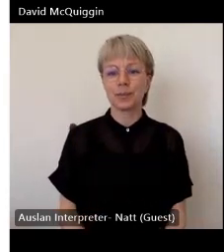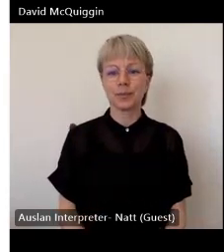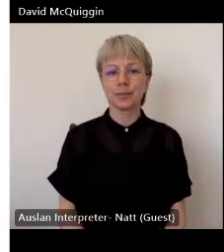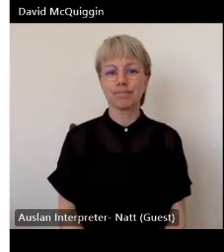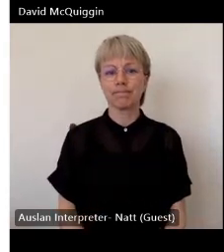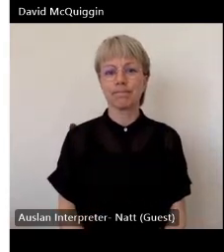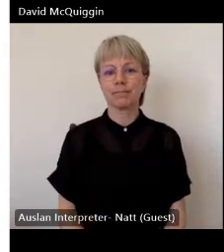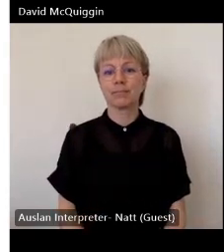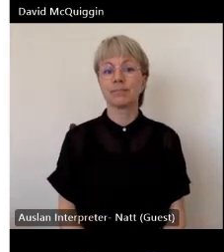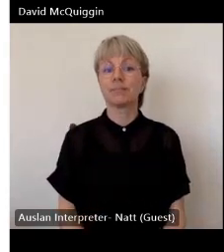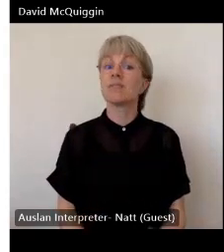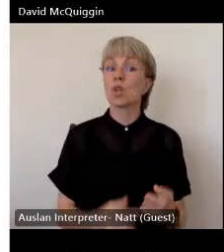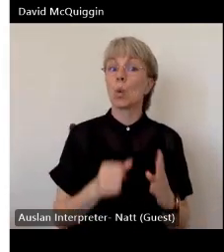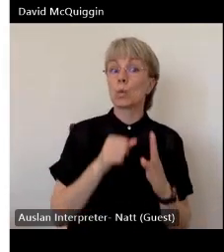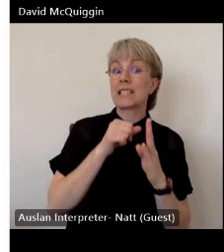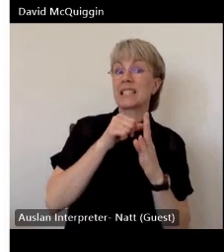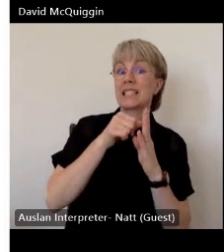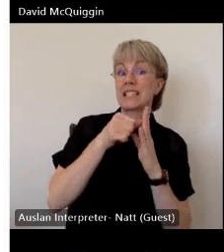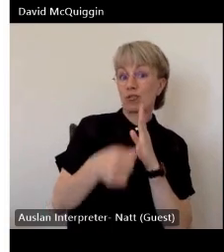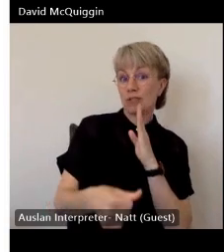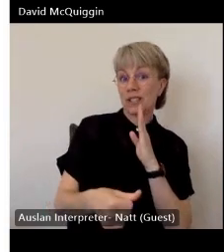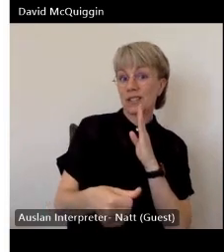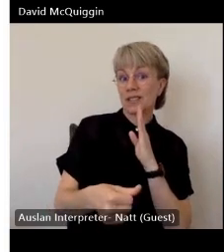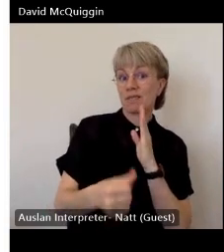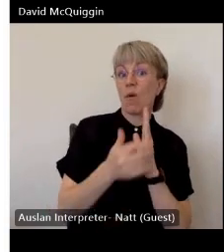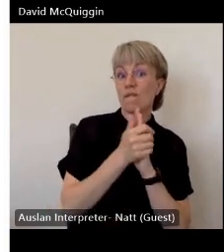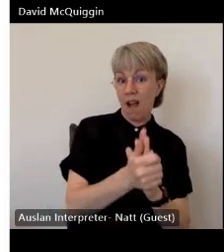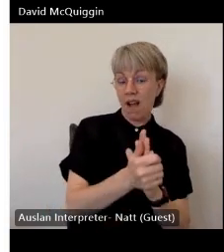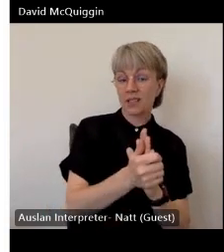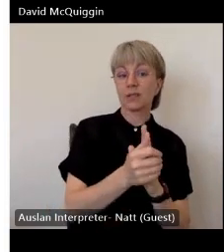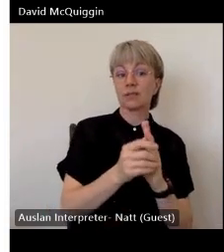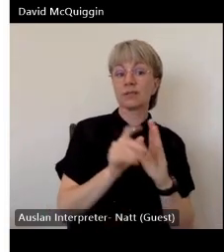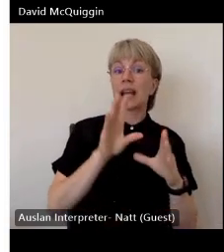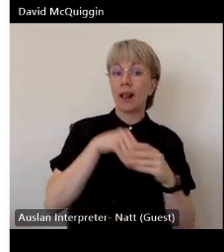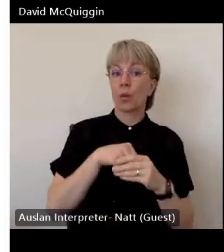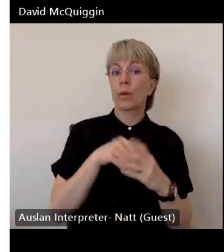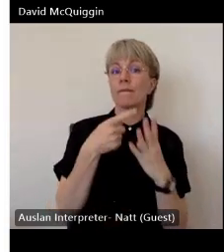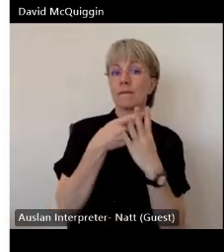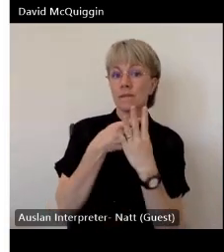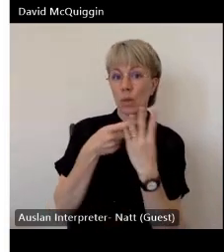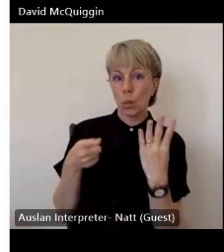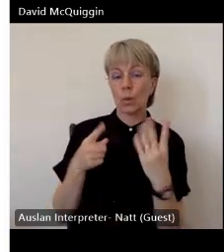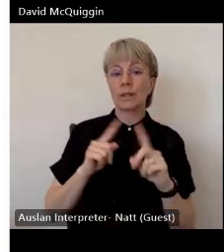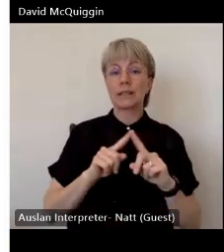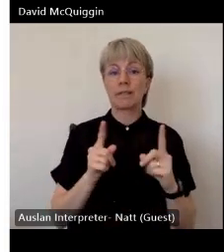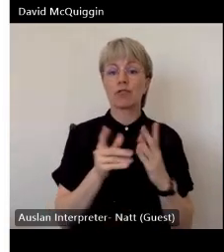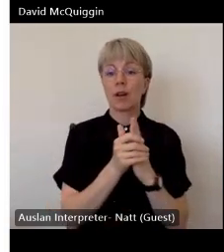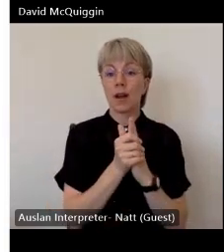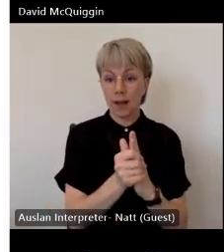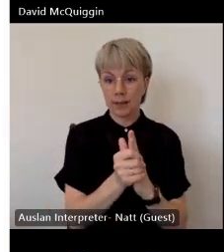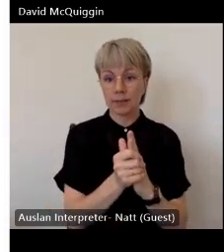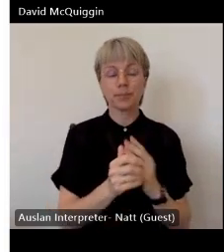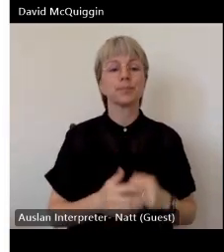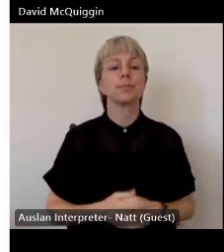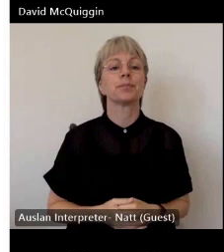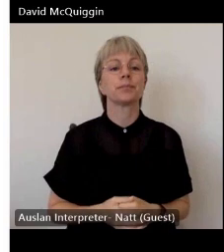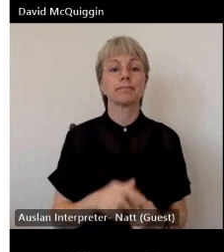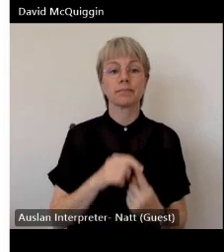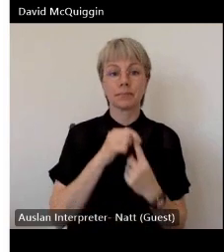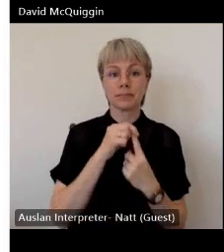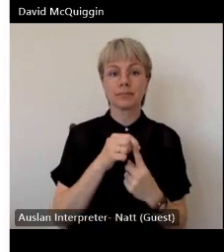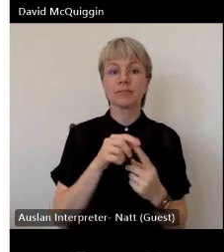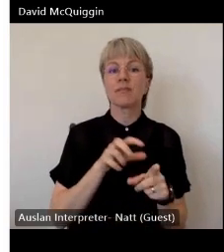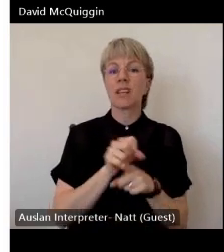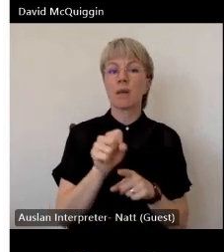So this series of how-to guides includes 4 guides. The first is capturing disability